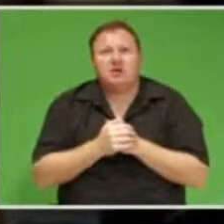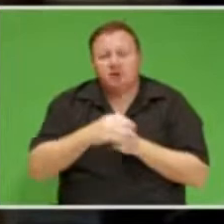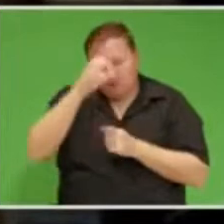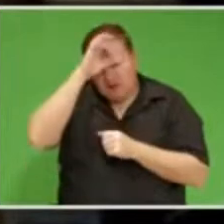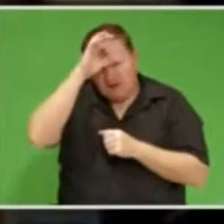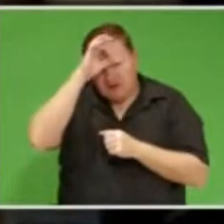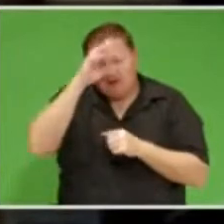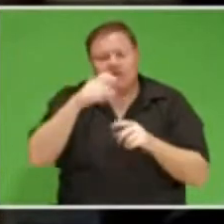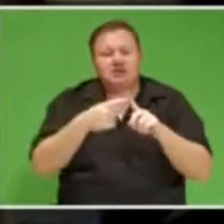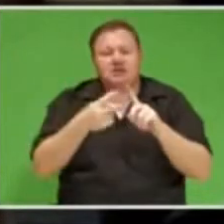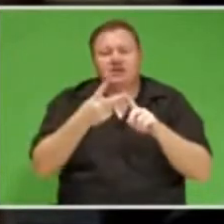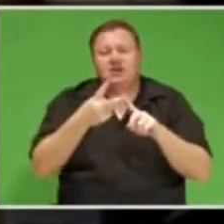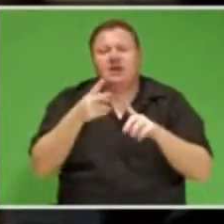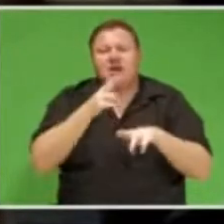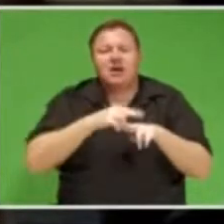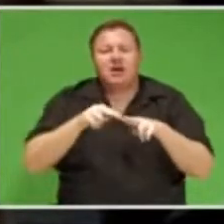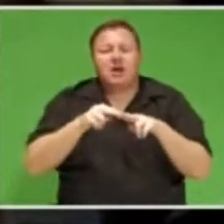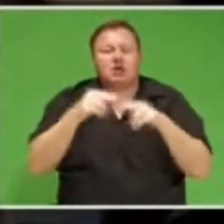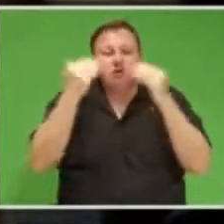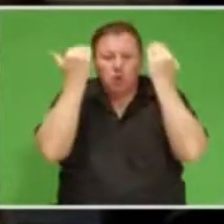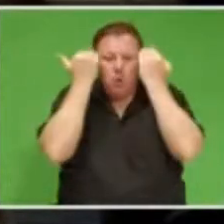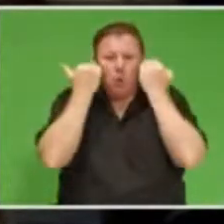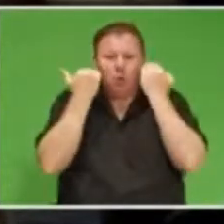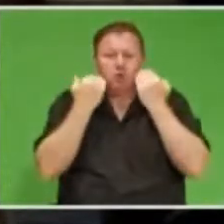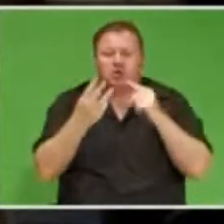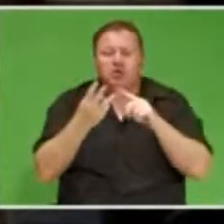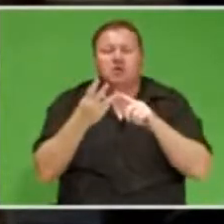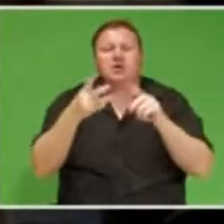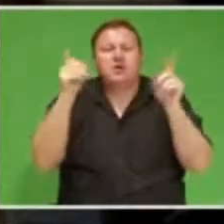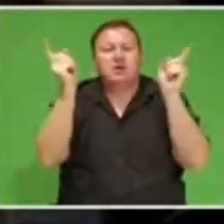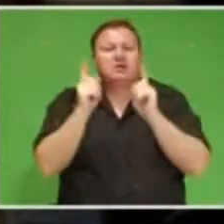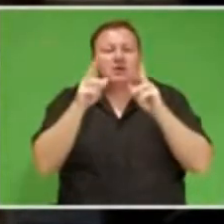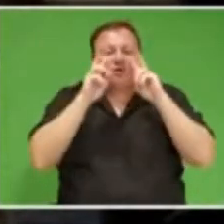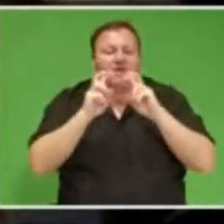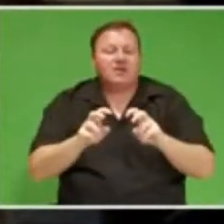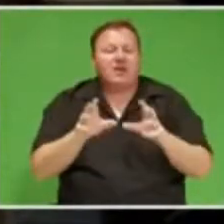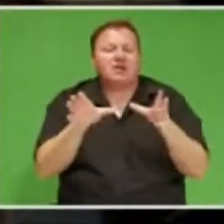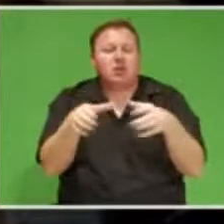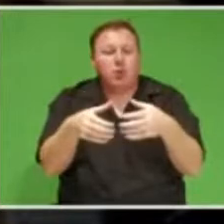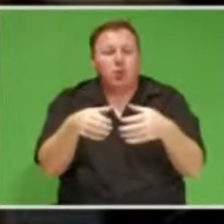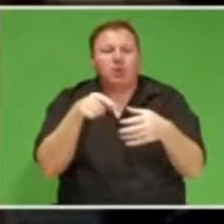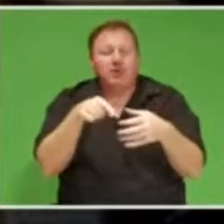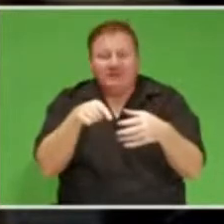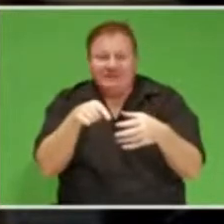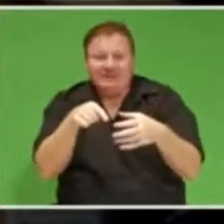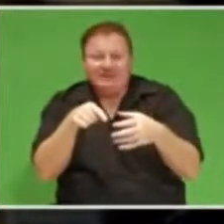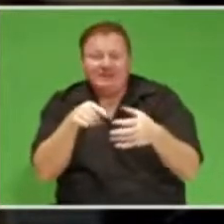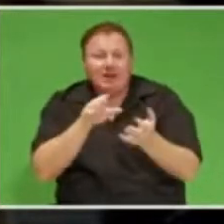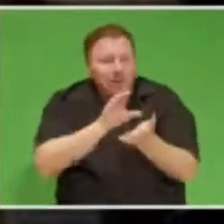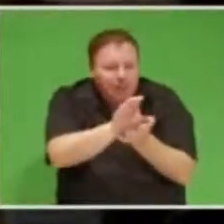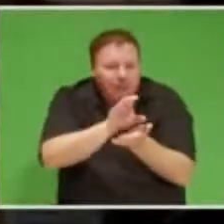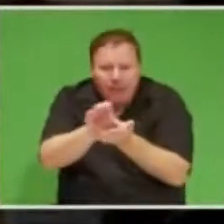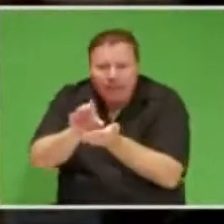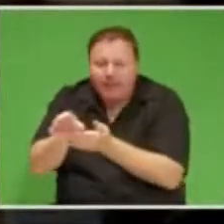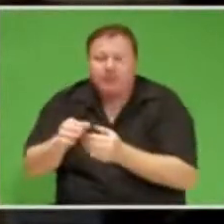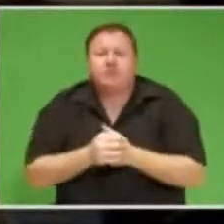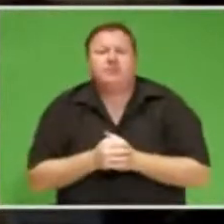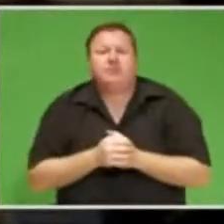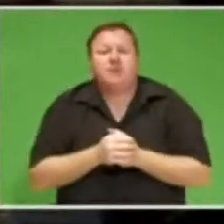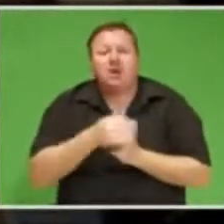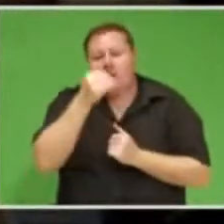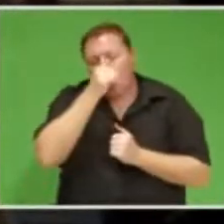National Prosecuting Agency, and the Special Investigating Unit. Crime against women and